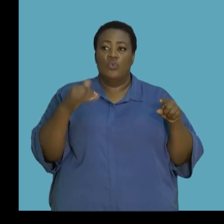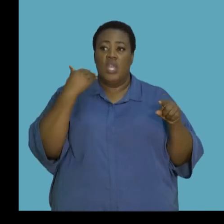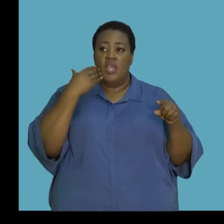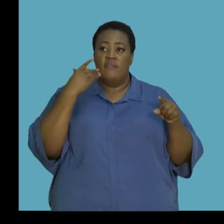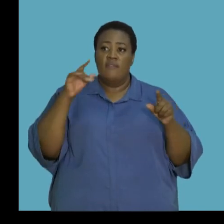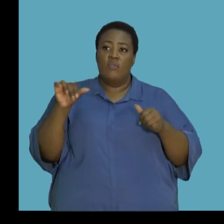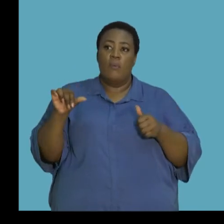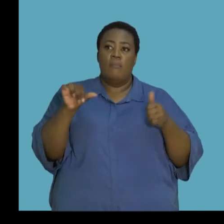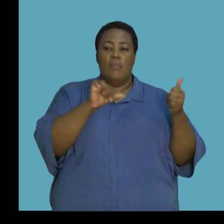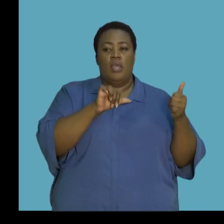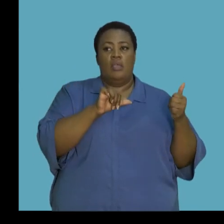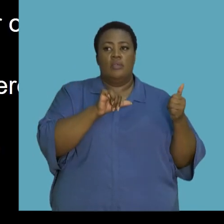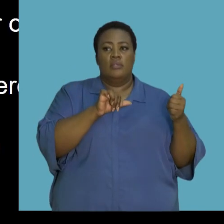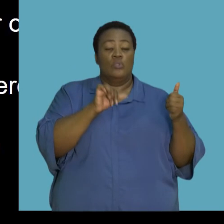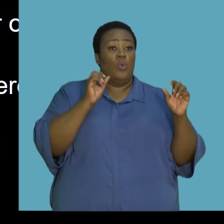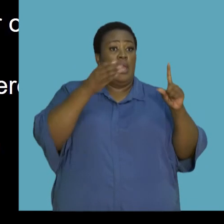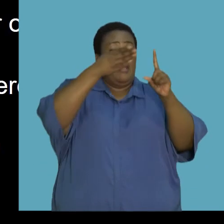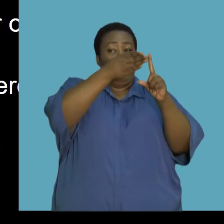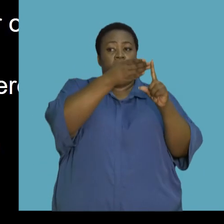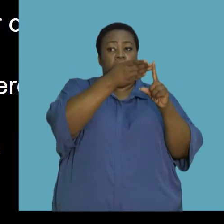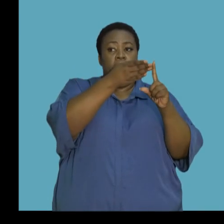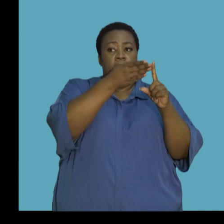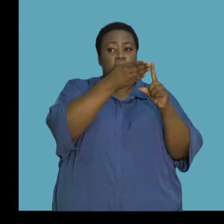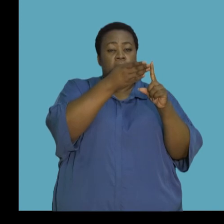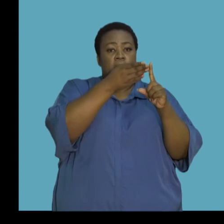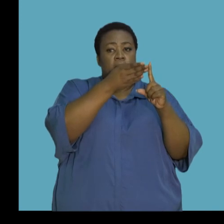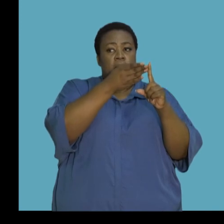two. So if I go back to the aim of the experiment